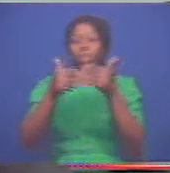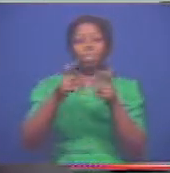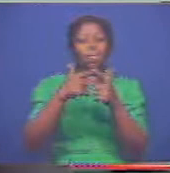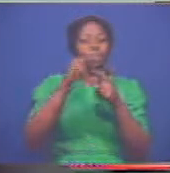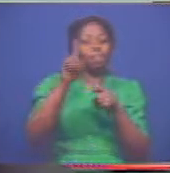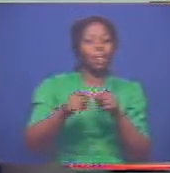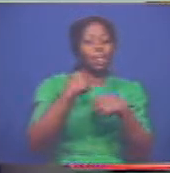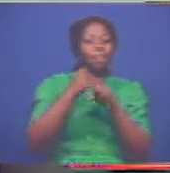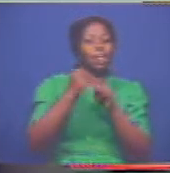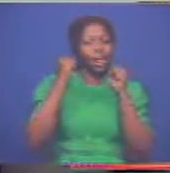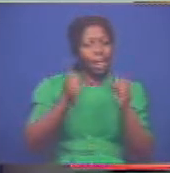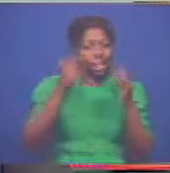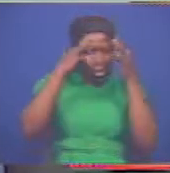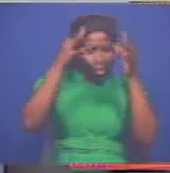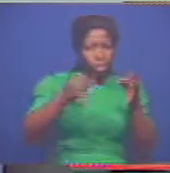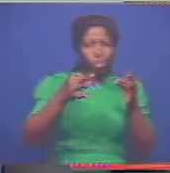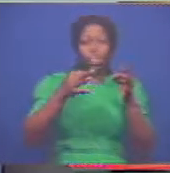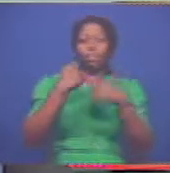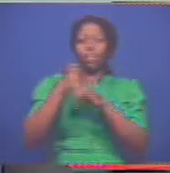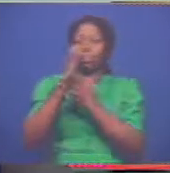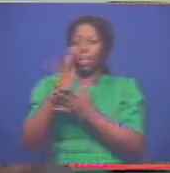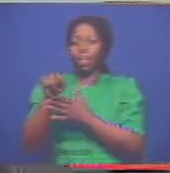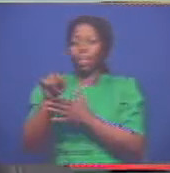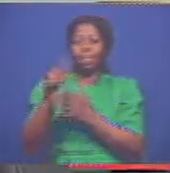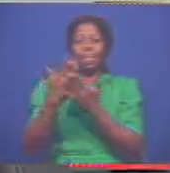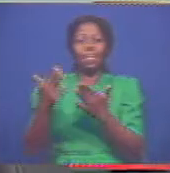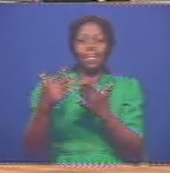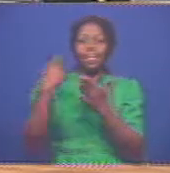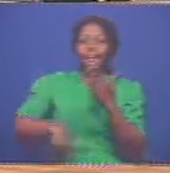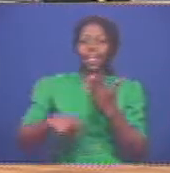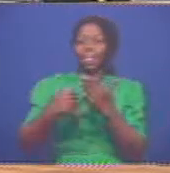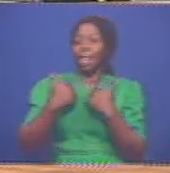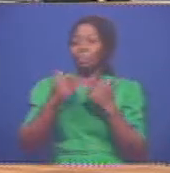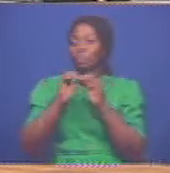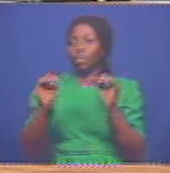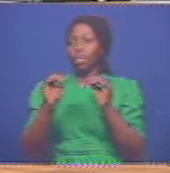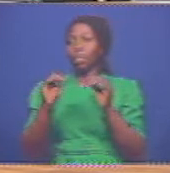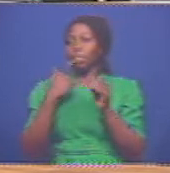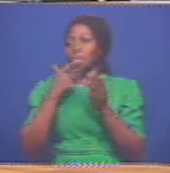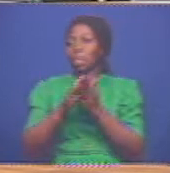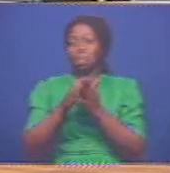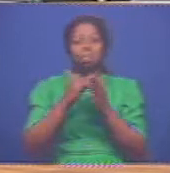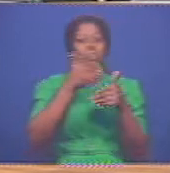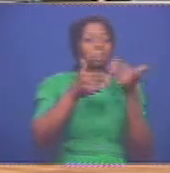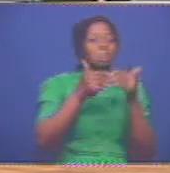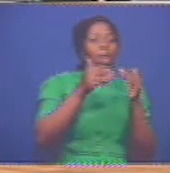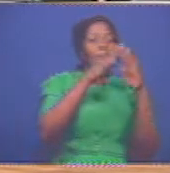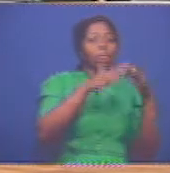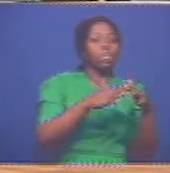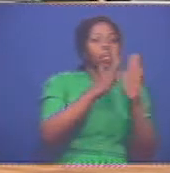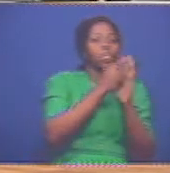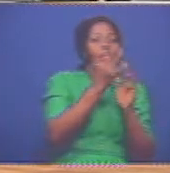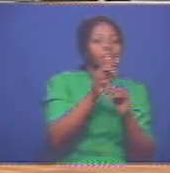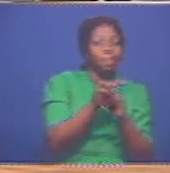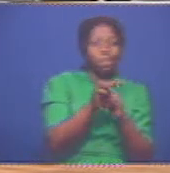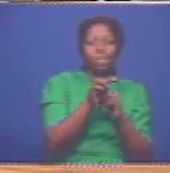and zero rate some of these things so that people can say, instead of a house costing 3 million to build, it costs 2. And as a